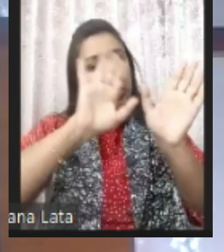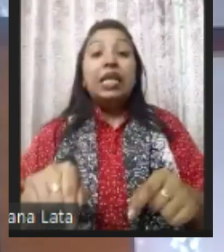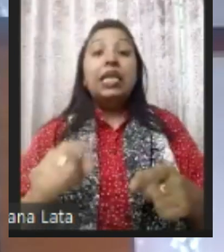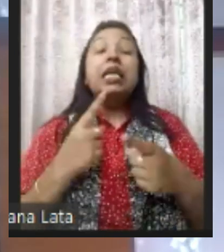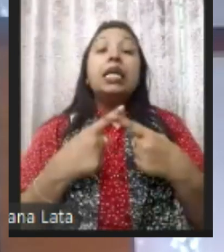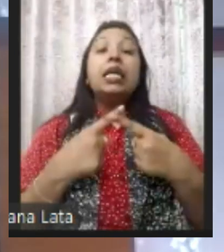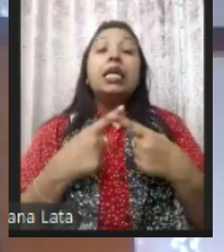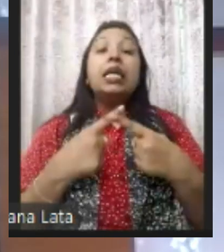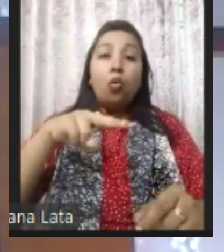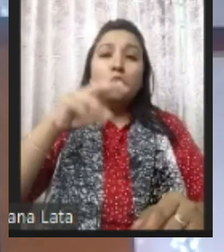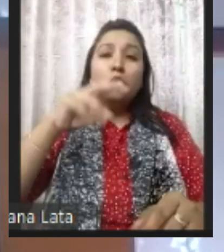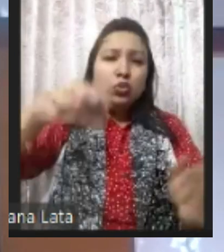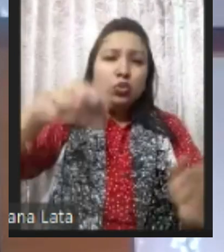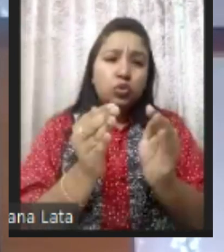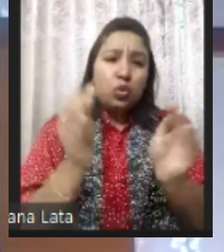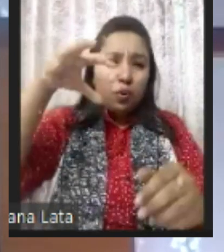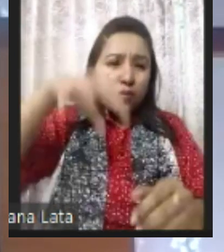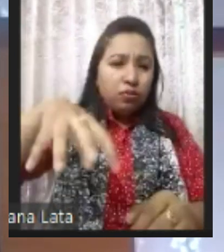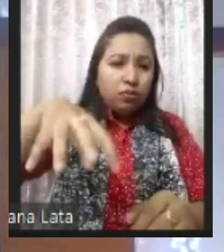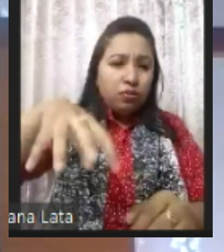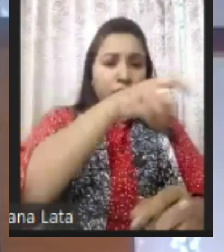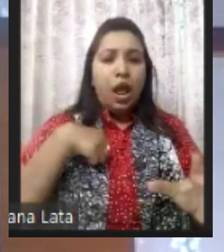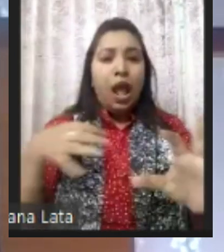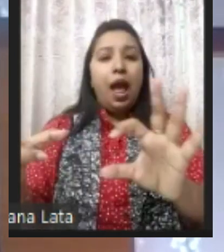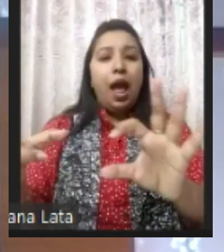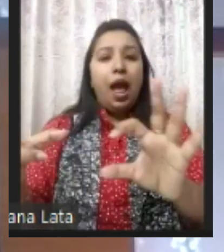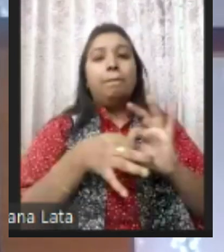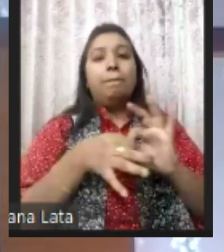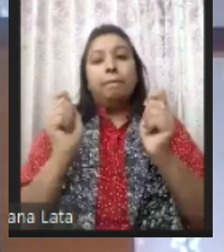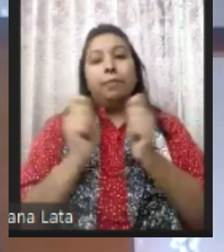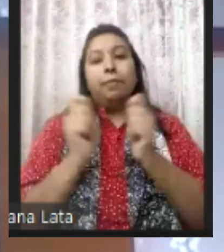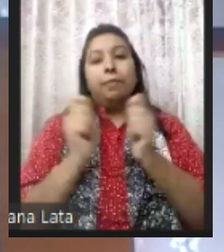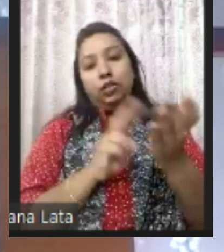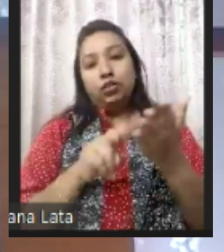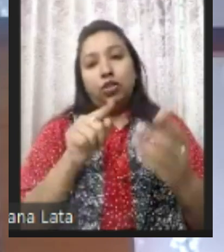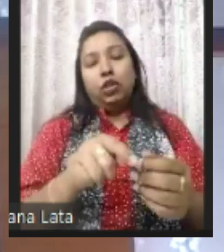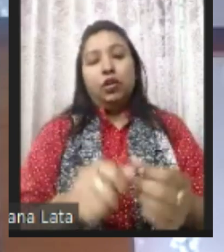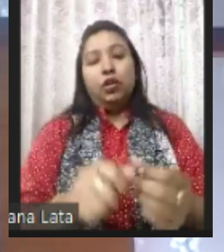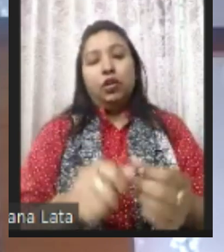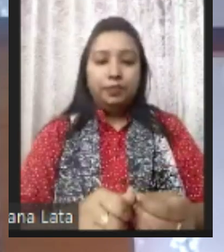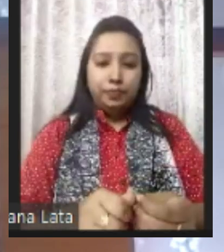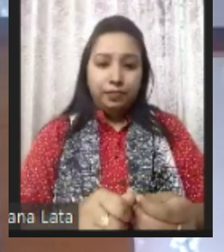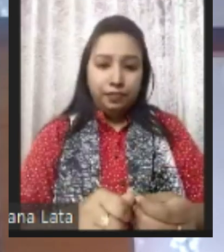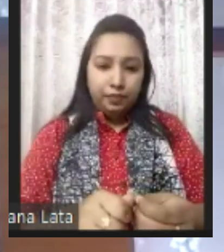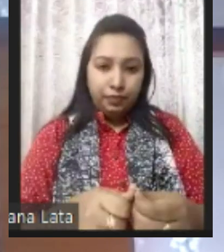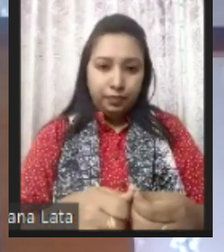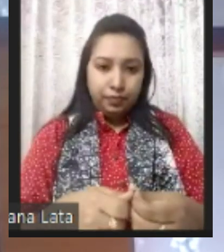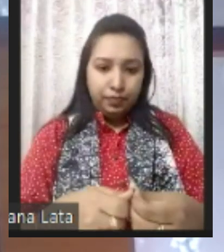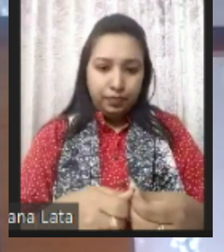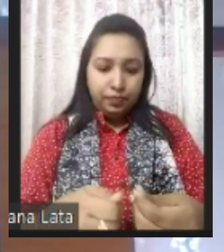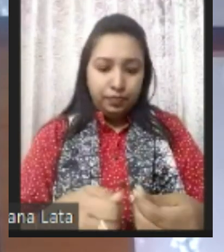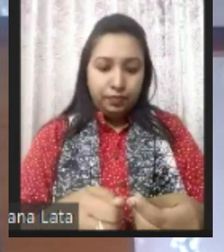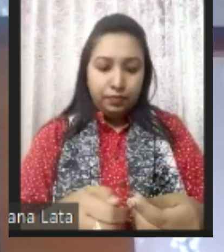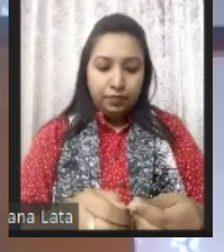UN city level, the coordination team level, how UN agencies are actually addressing the disability in